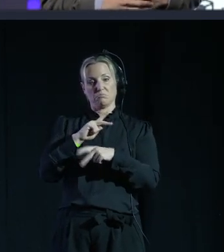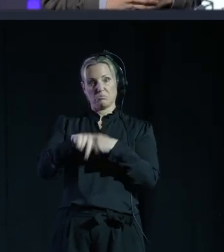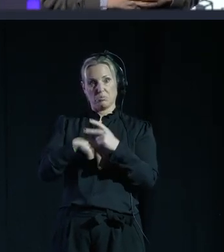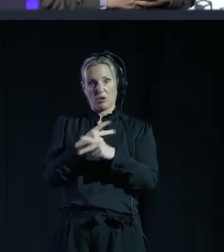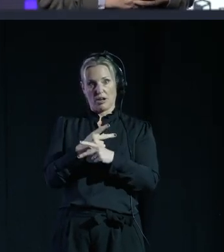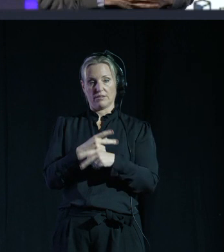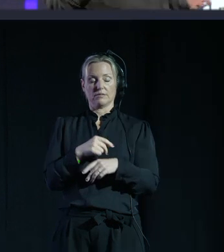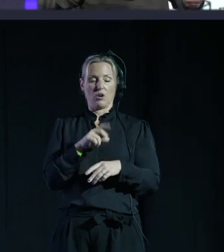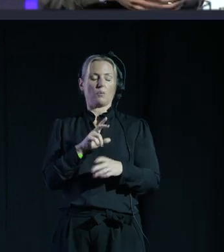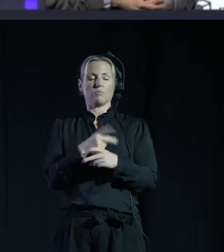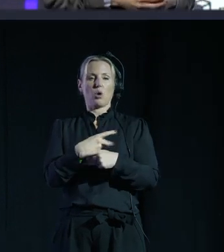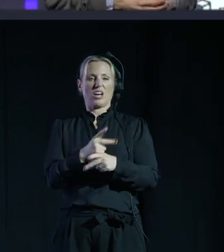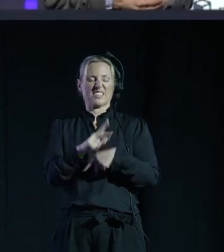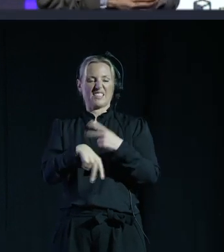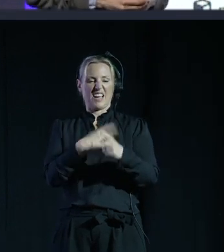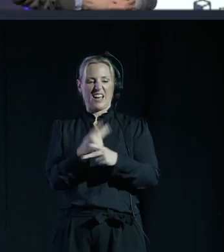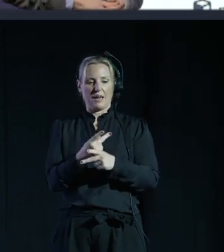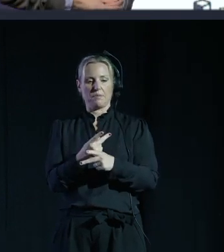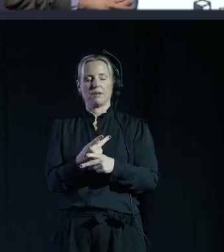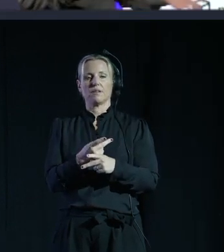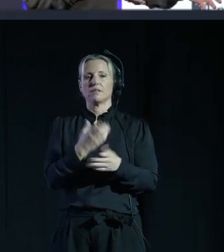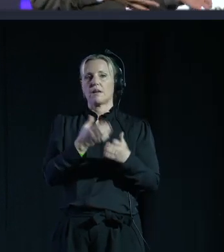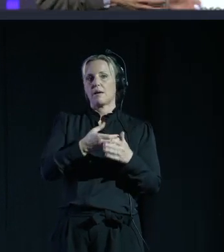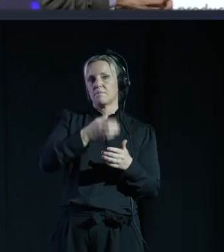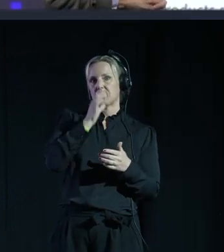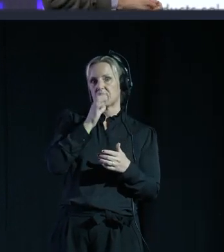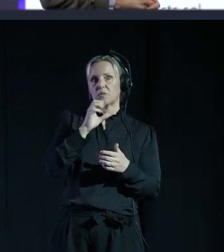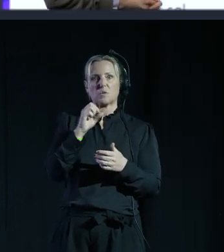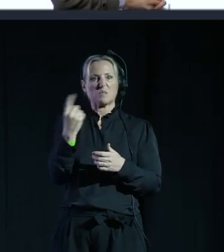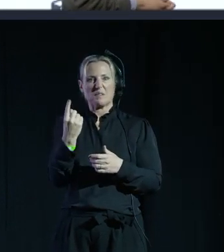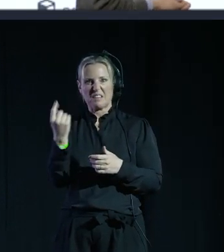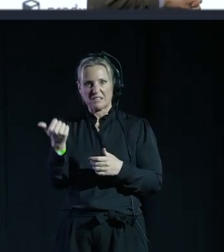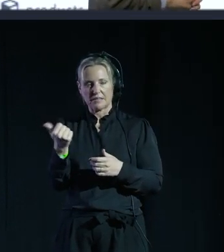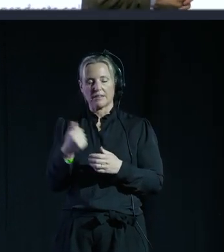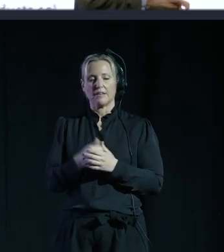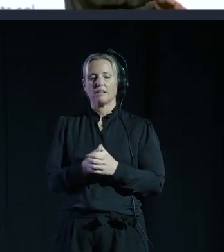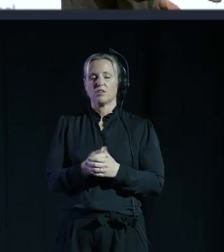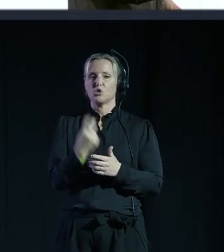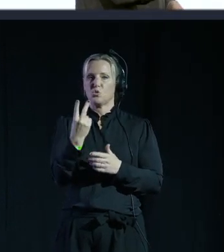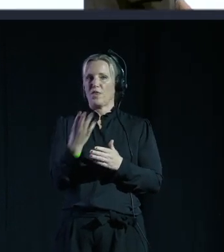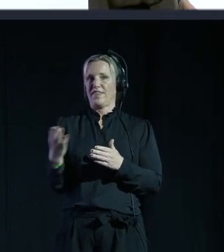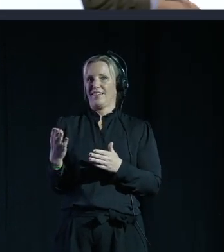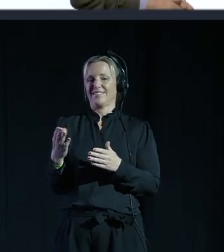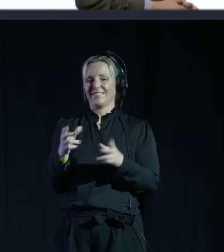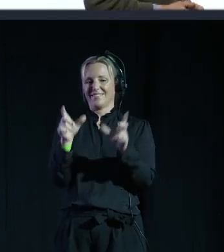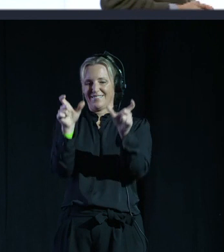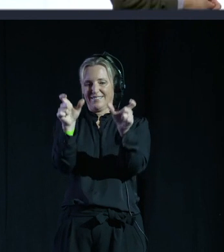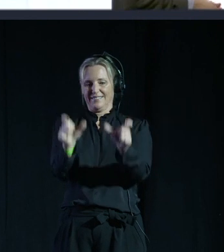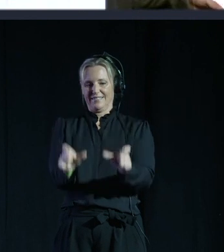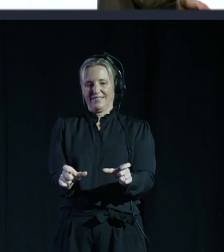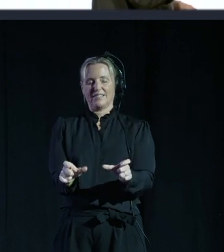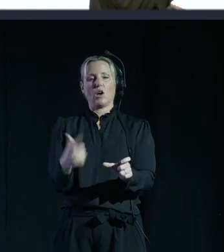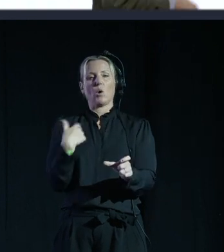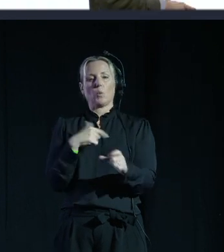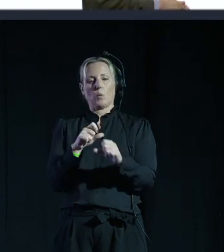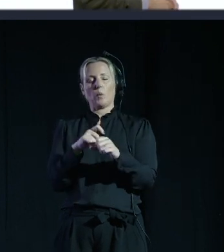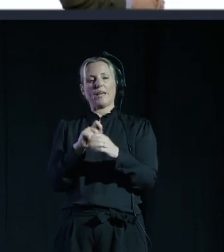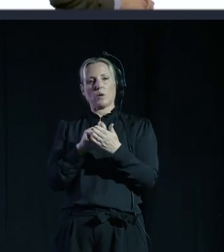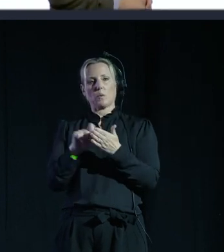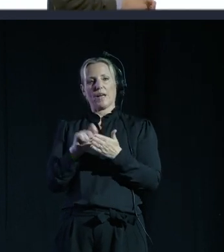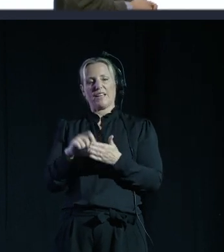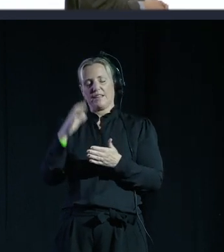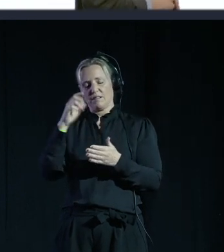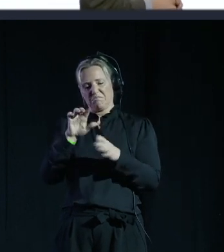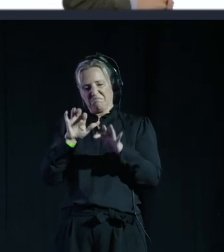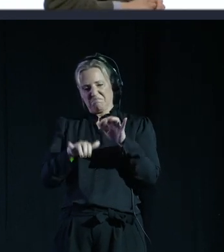beverages or Jaffles, incidentally the only 2 things we sell, but you never know, we can write that and know that that column's name and data type